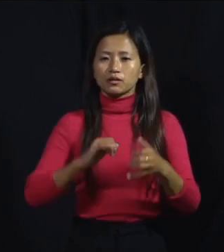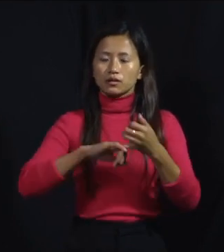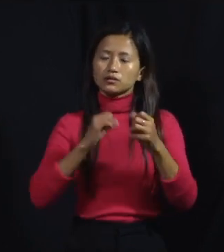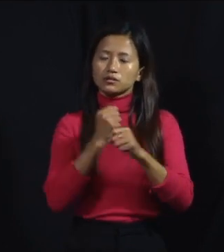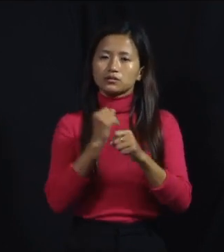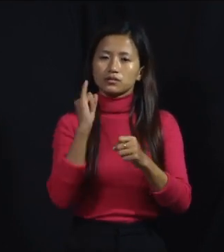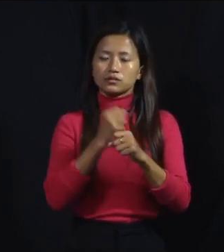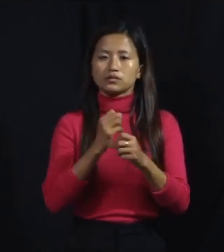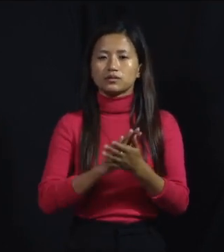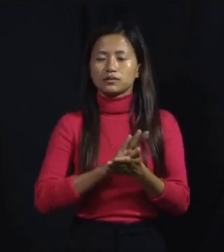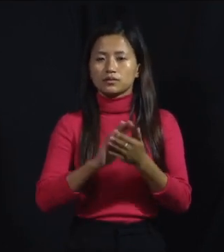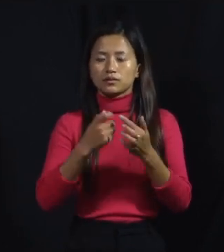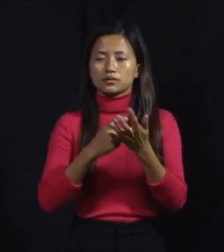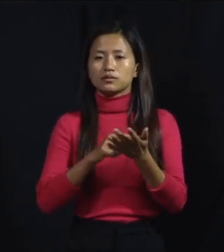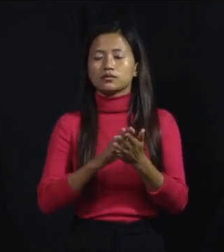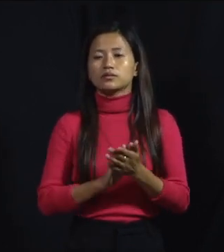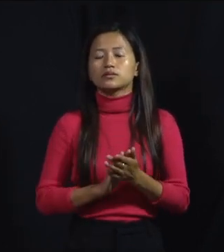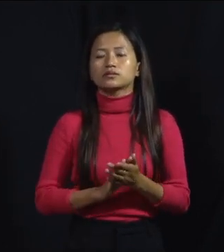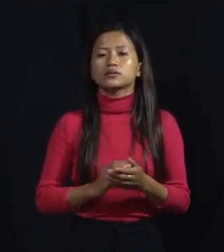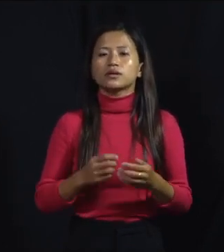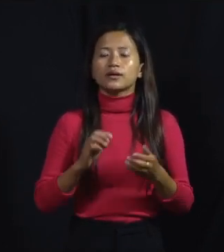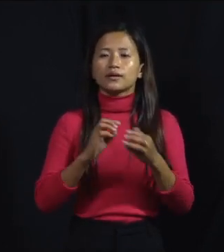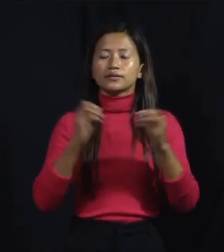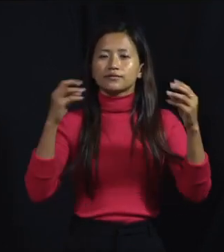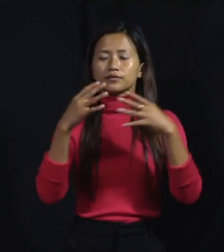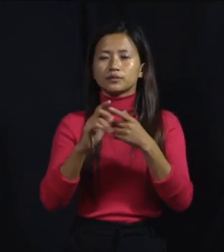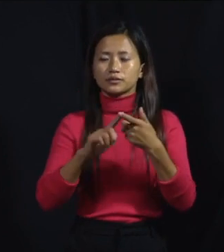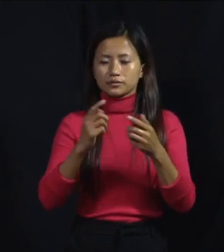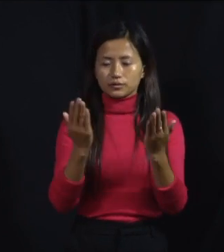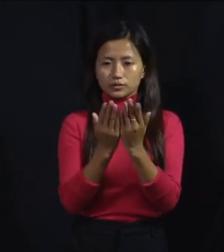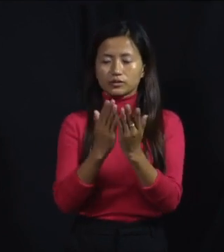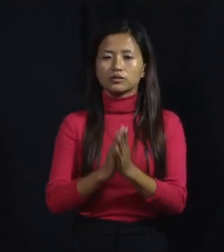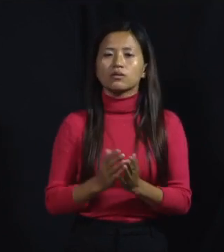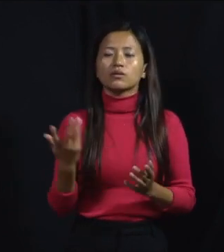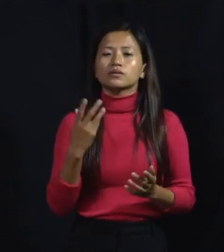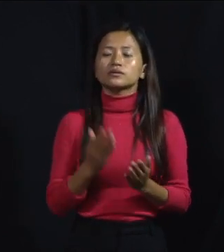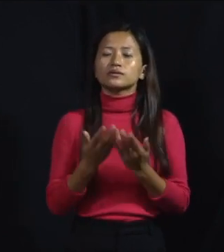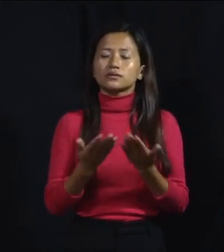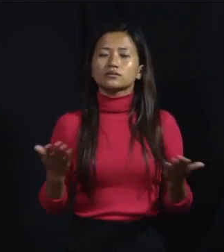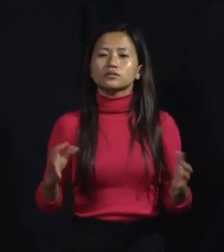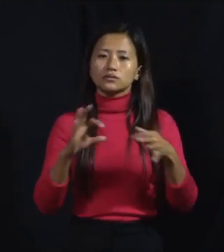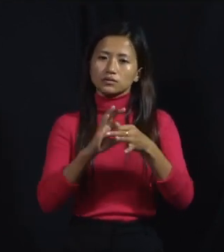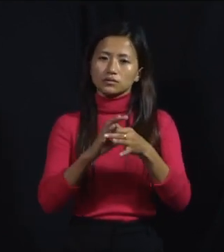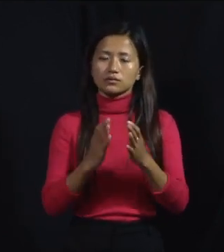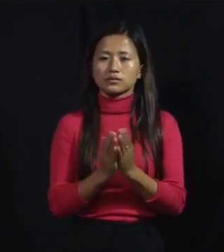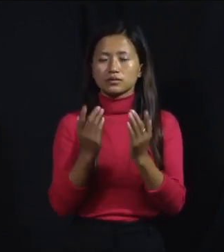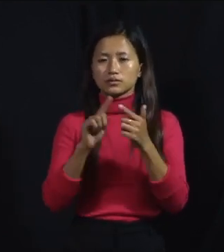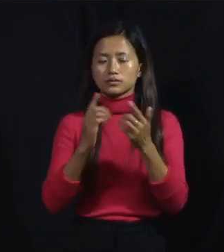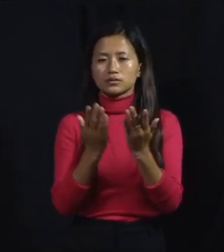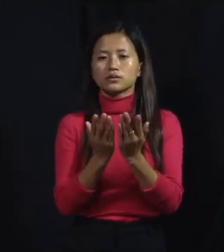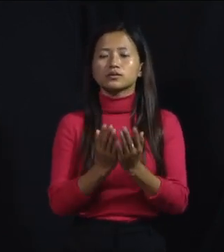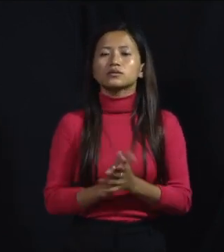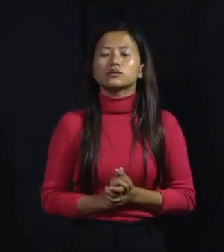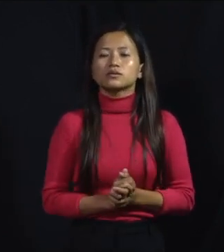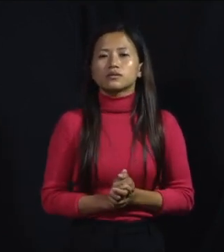significance of hereditary and environment in education, okay? So whatever things that we learn, we are to connect it with education, isn't it?